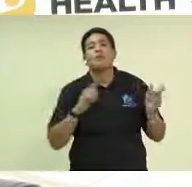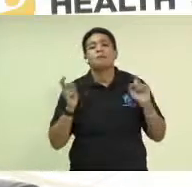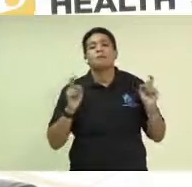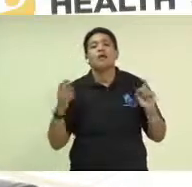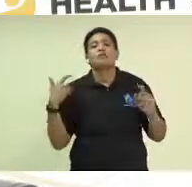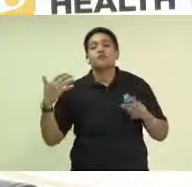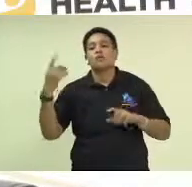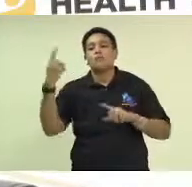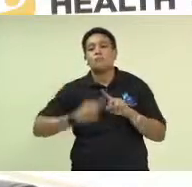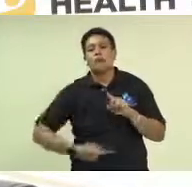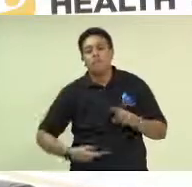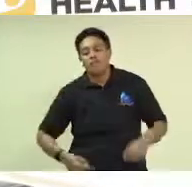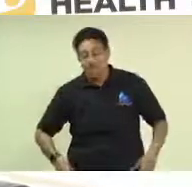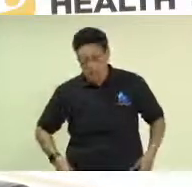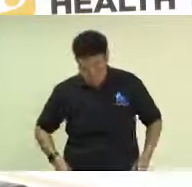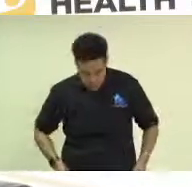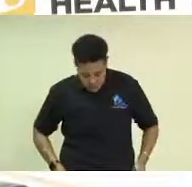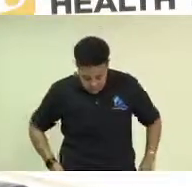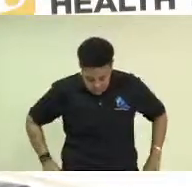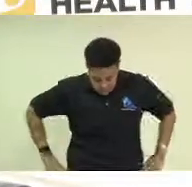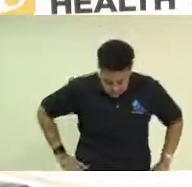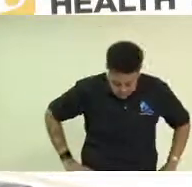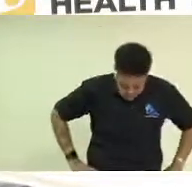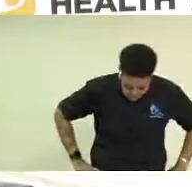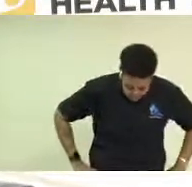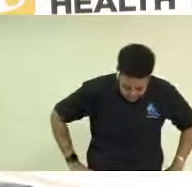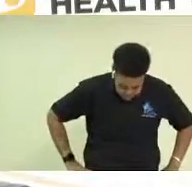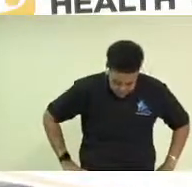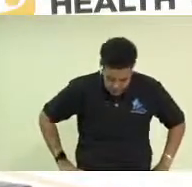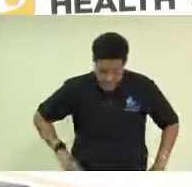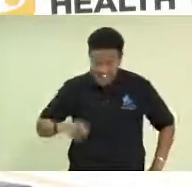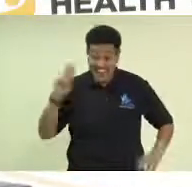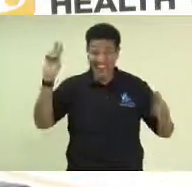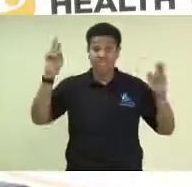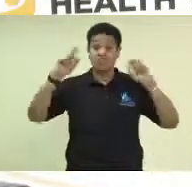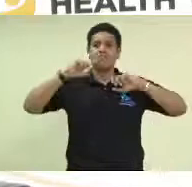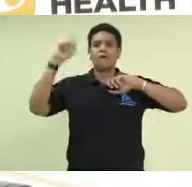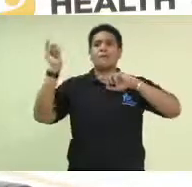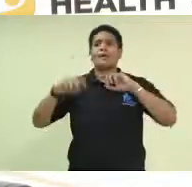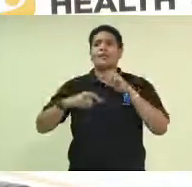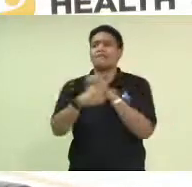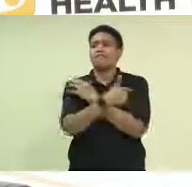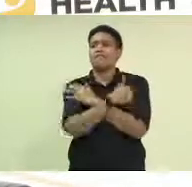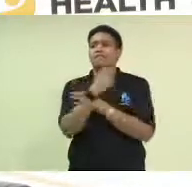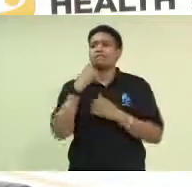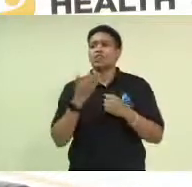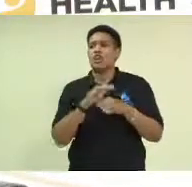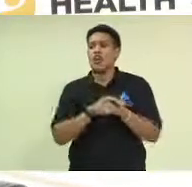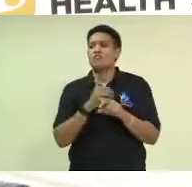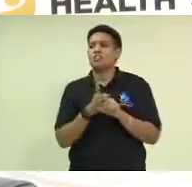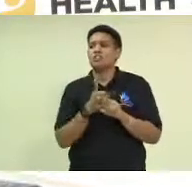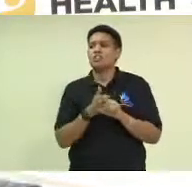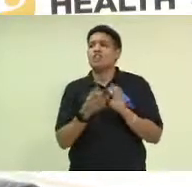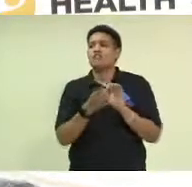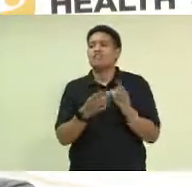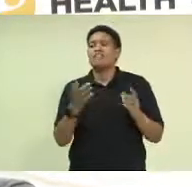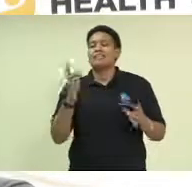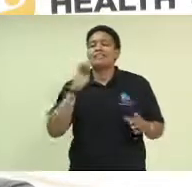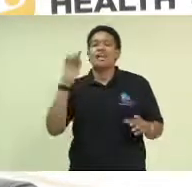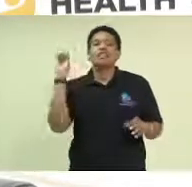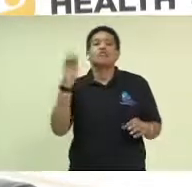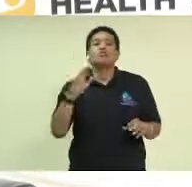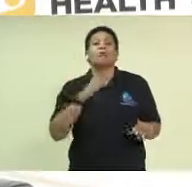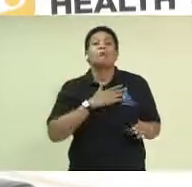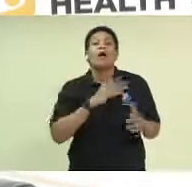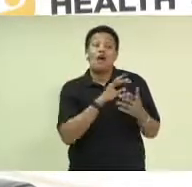the next month. The issue of the mandatory vaccine coverage, or that is attributed to